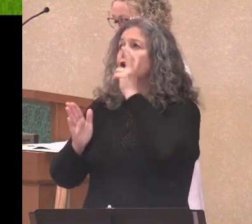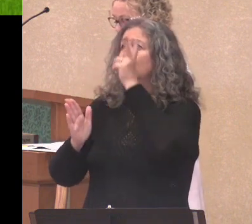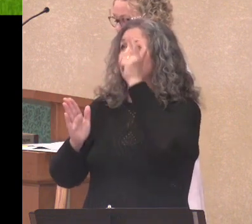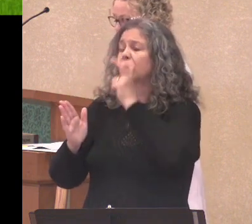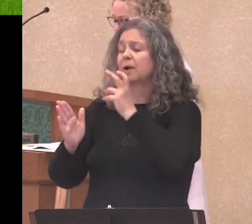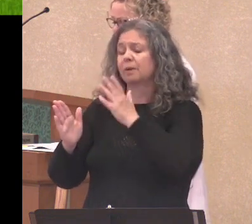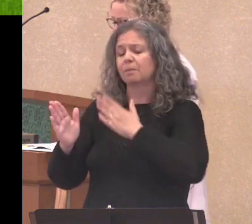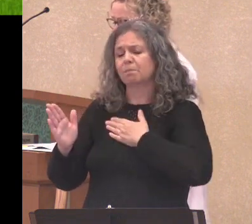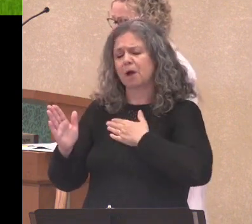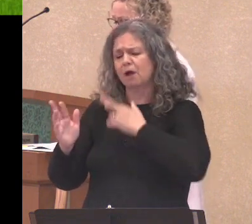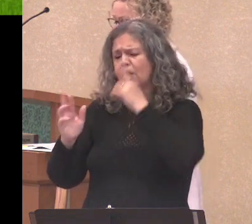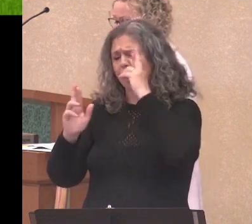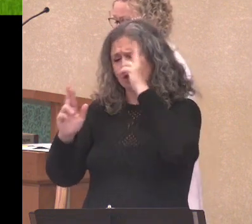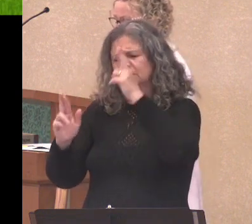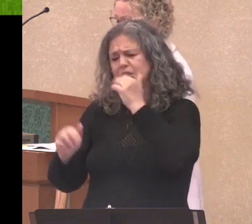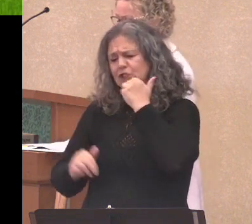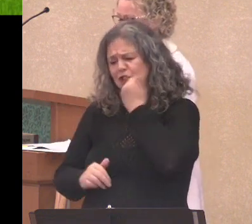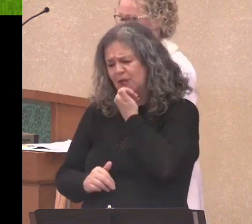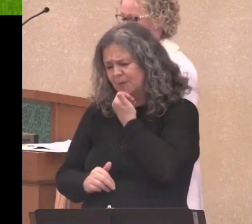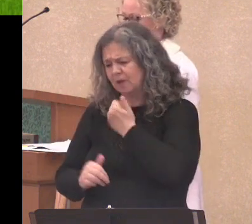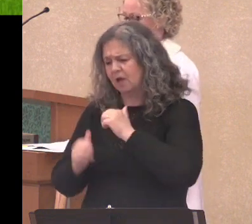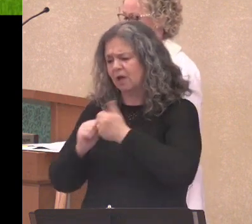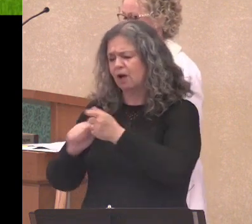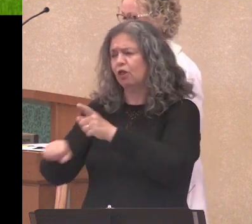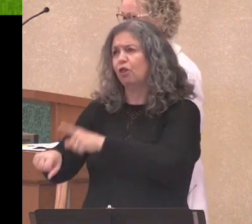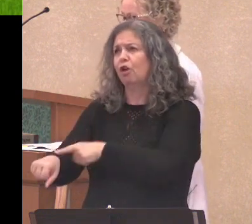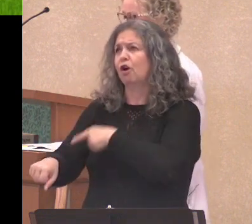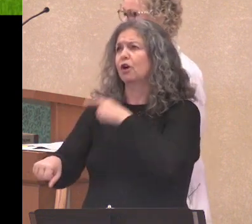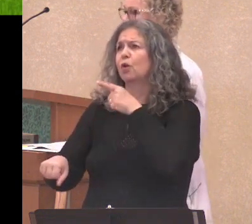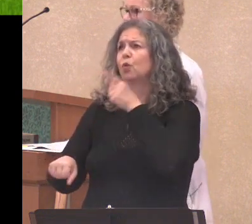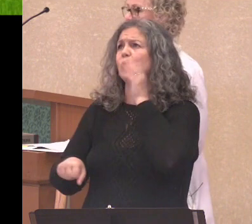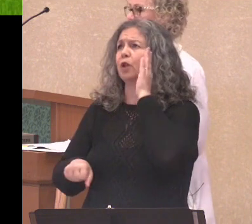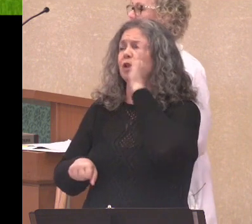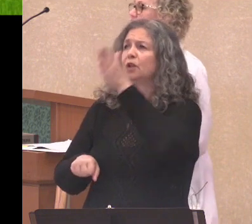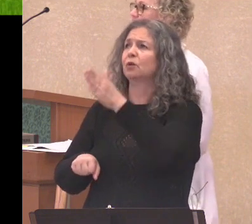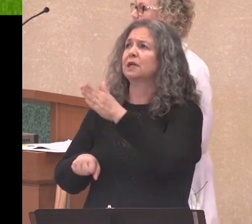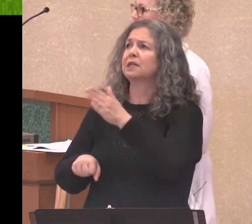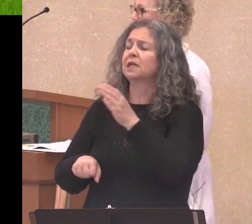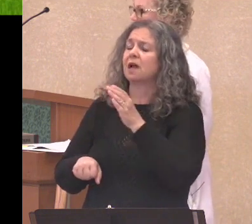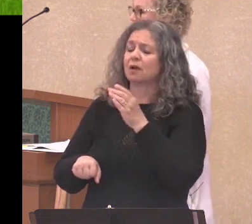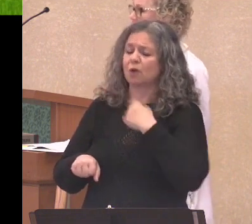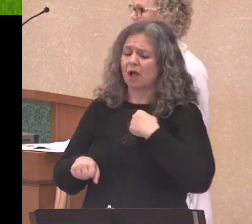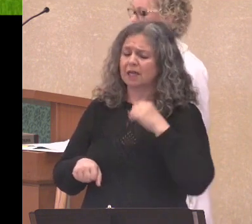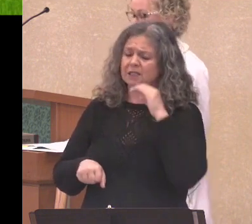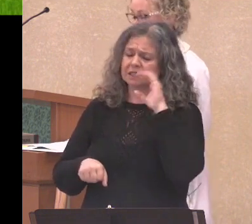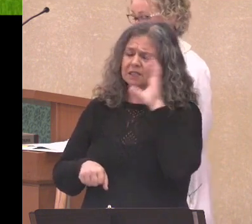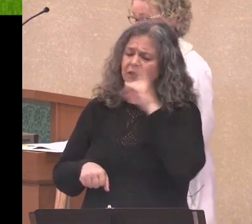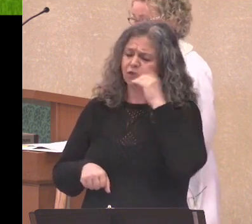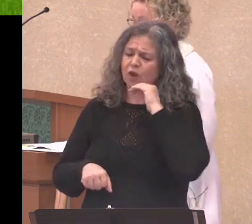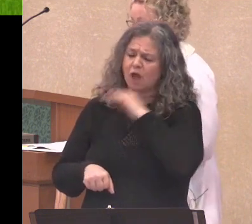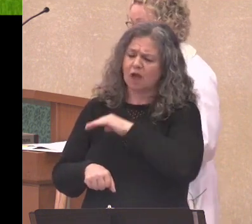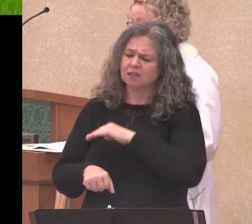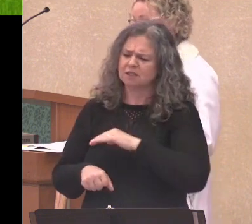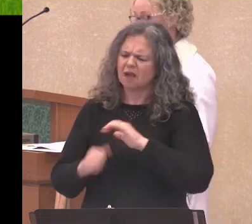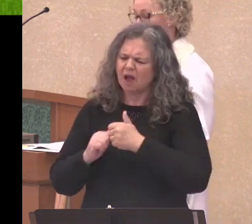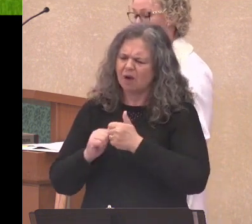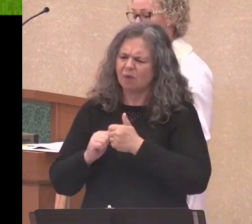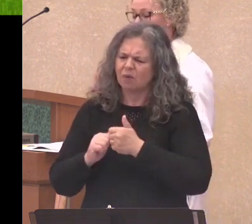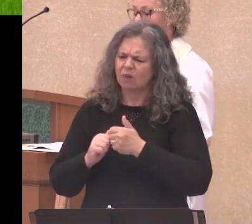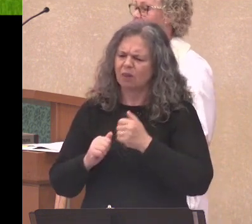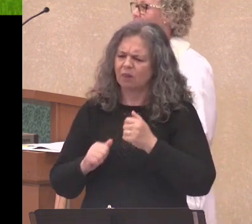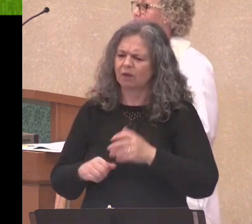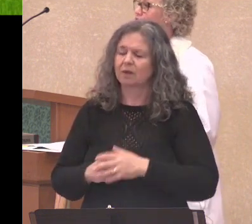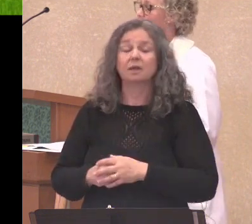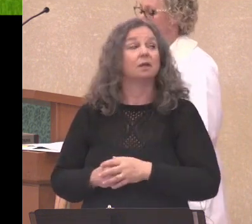suffer shame? How long will you love vain words and seek after lies? Selah. The